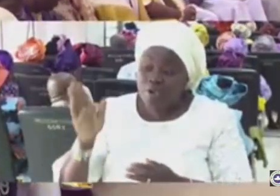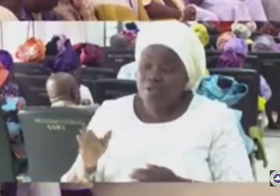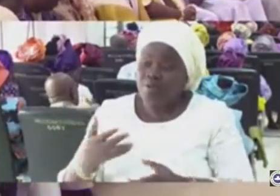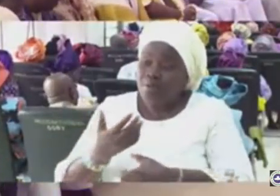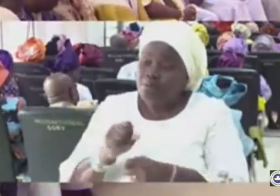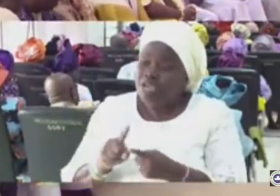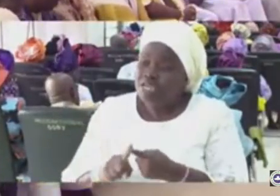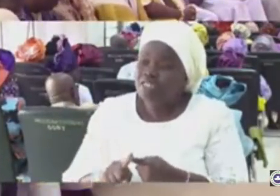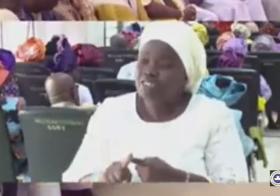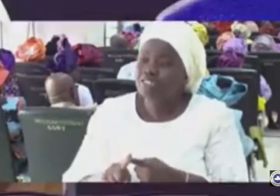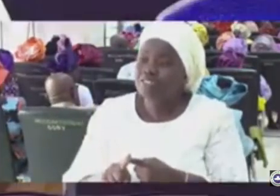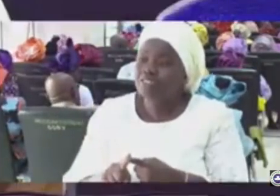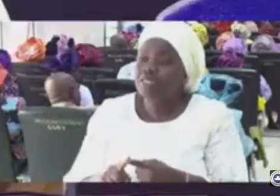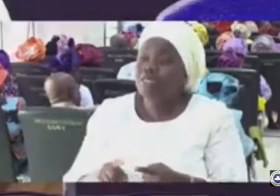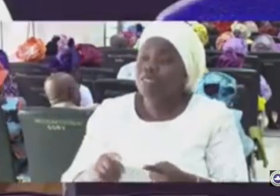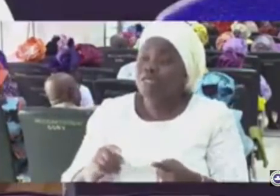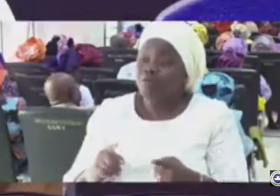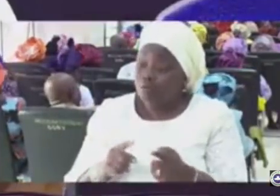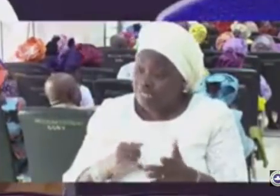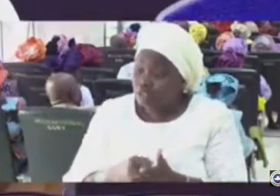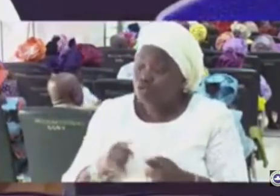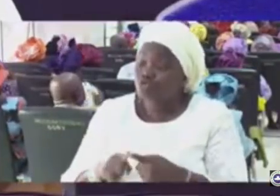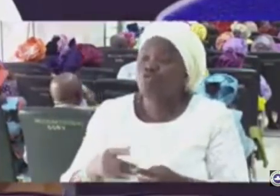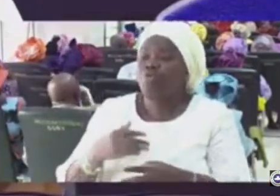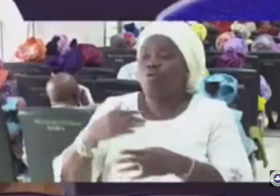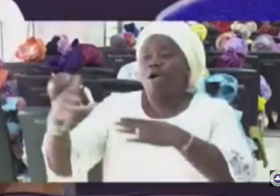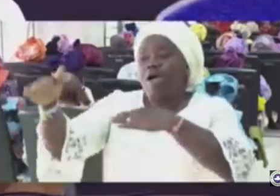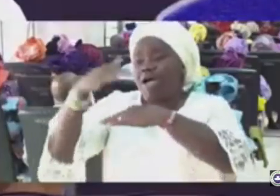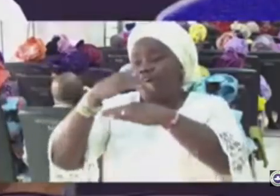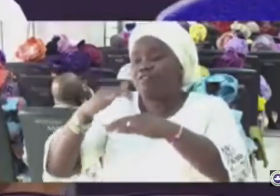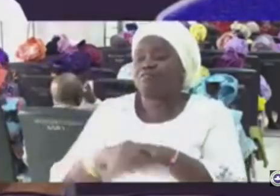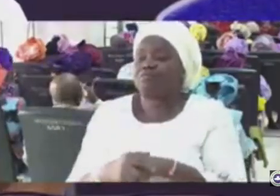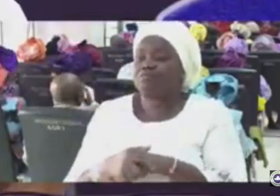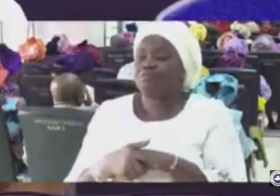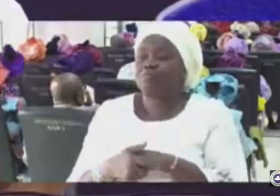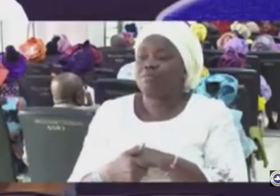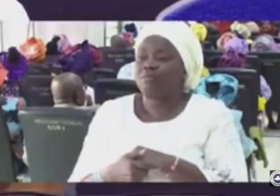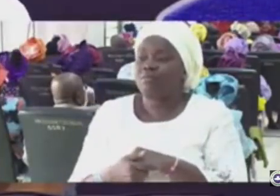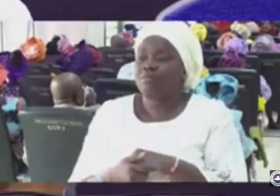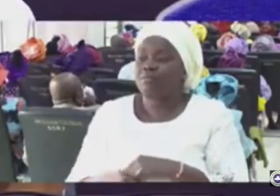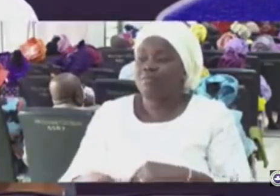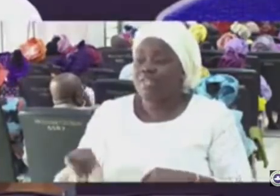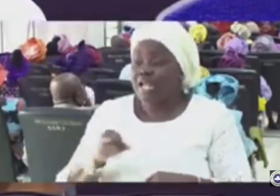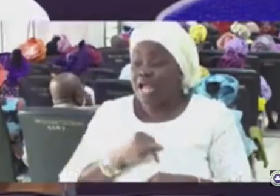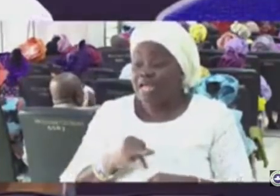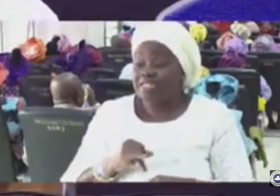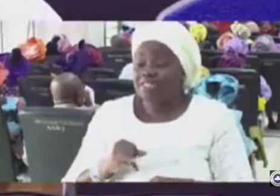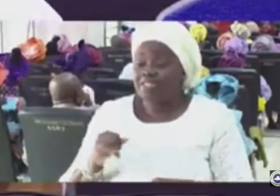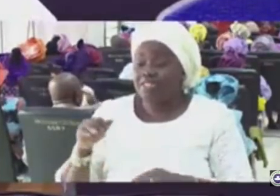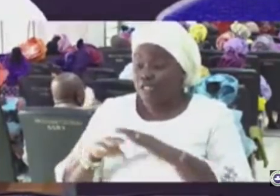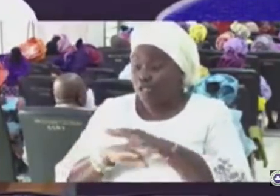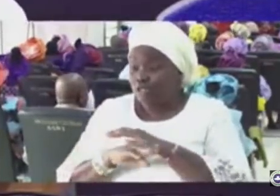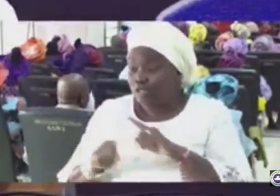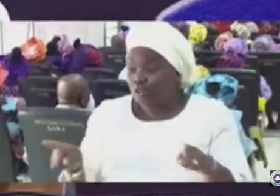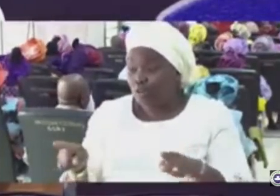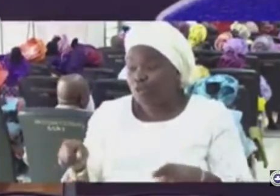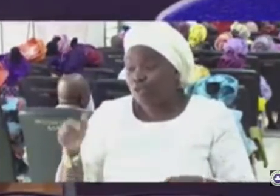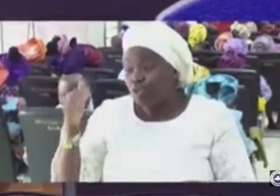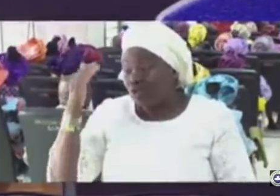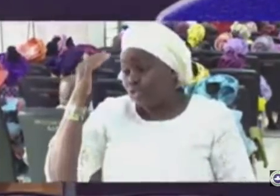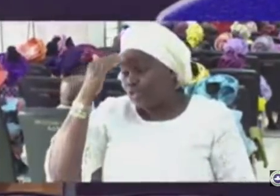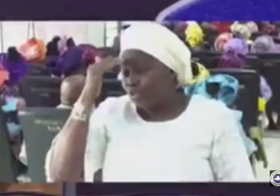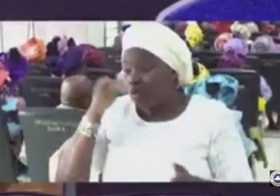I didn't know that there are some people who practically memorized all my sermons. One fellow was talking to me